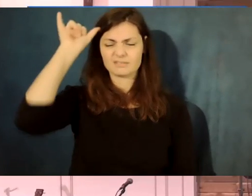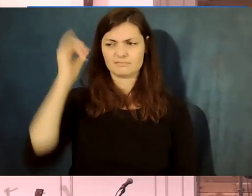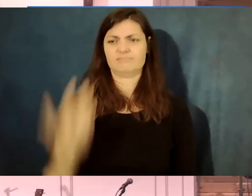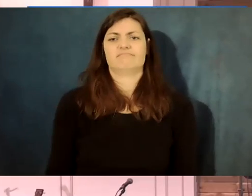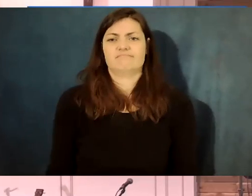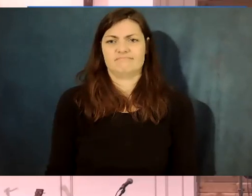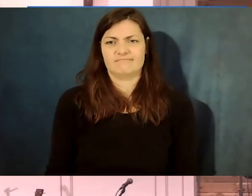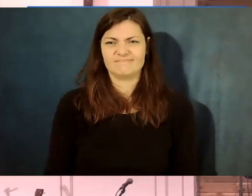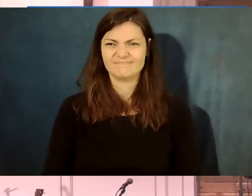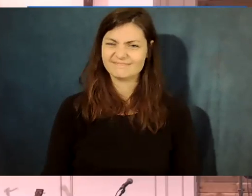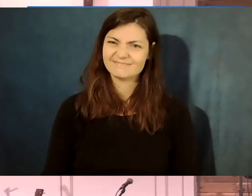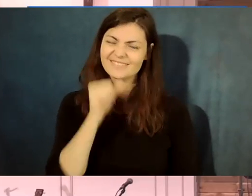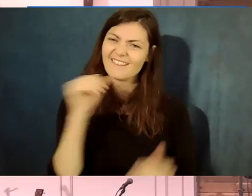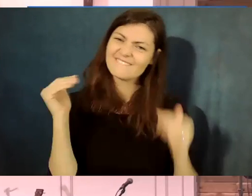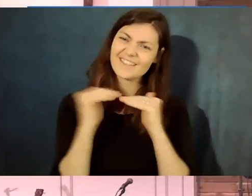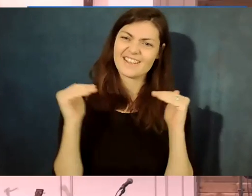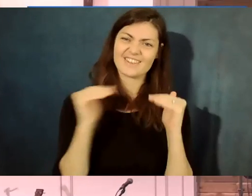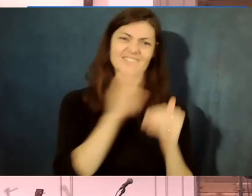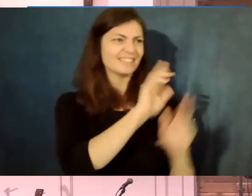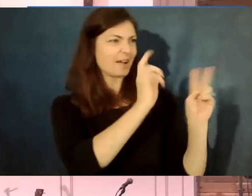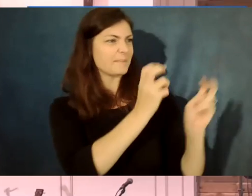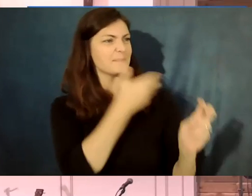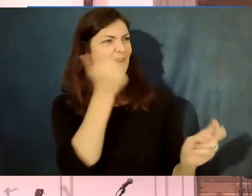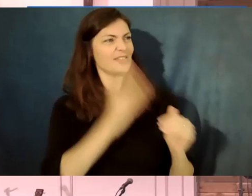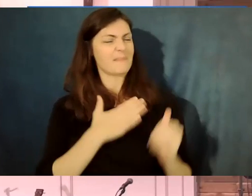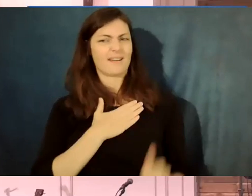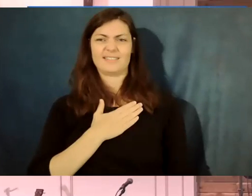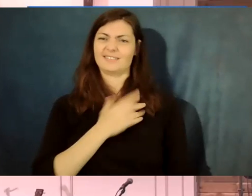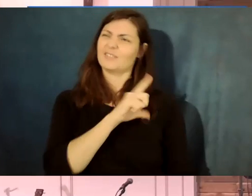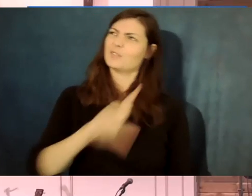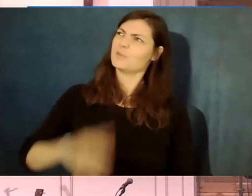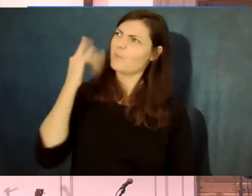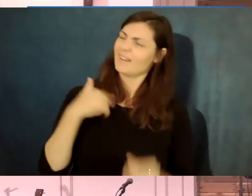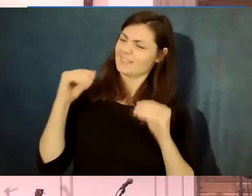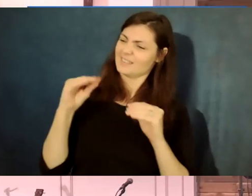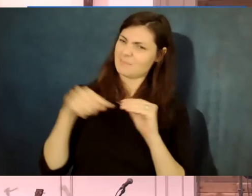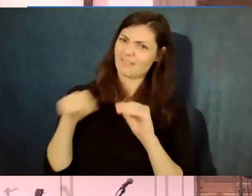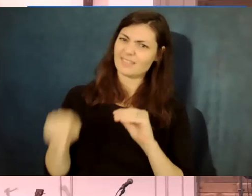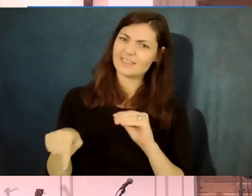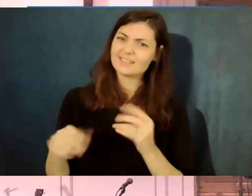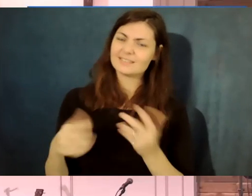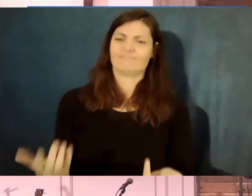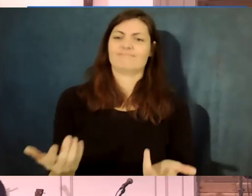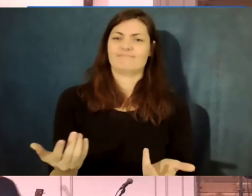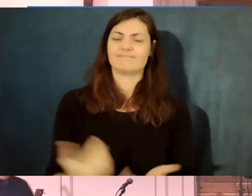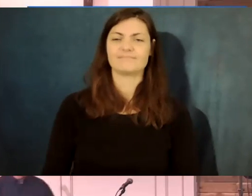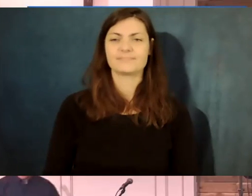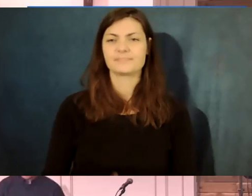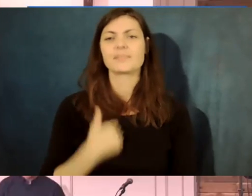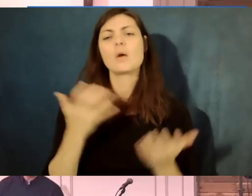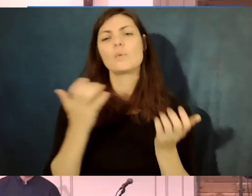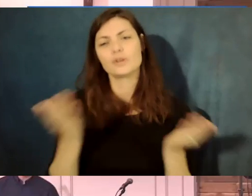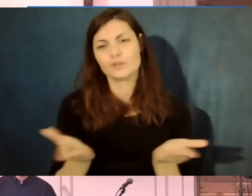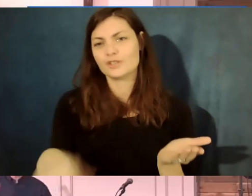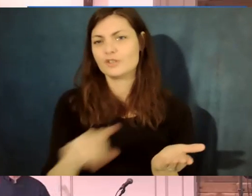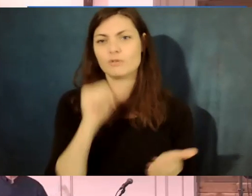And I thought, you know, that's really not fair. Lord, why do I get to teach on this? But I want to encourage you, don't